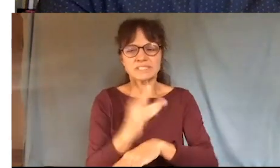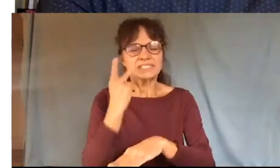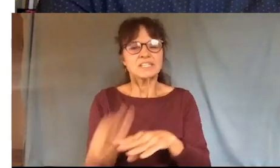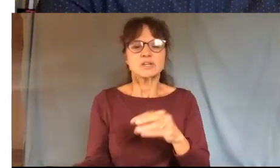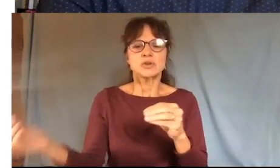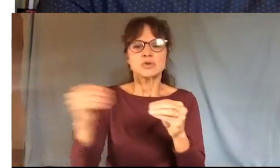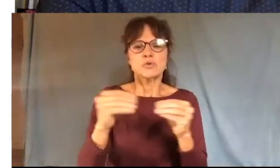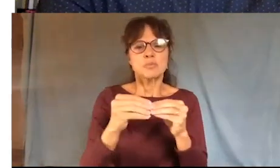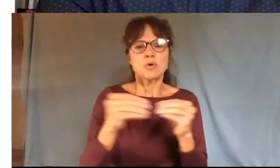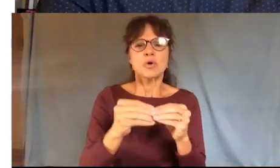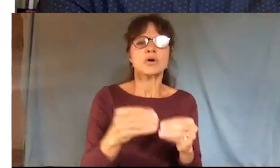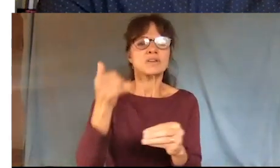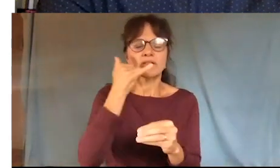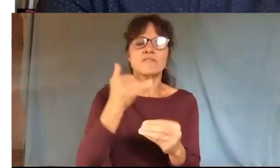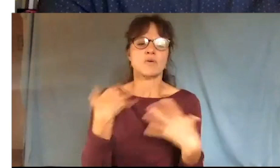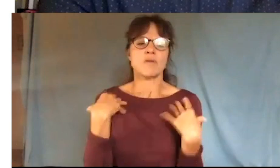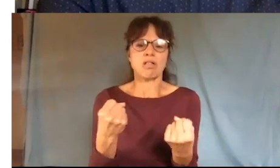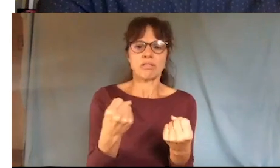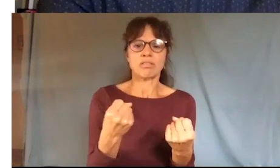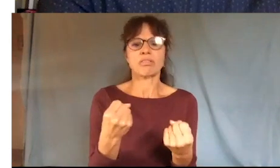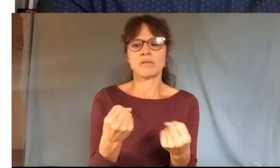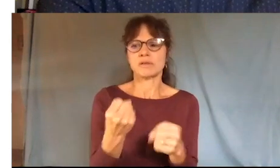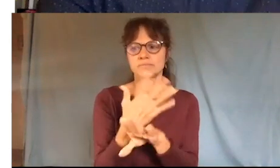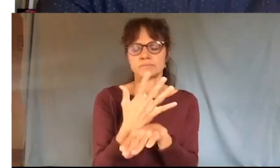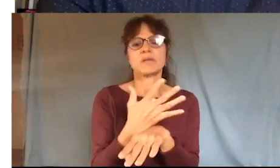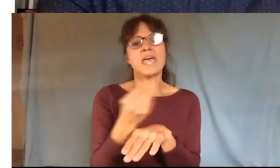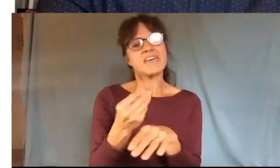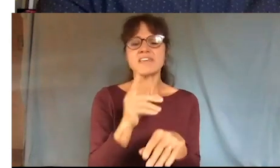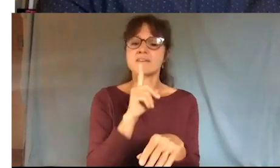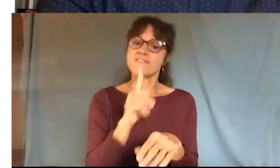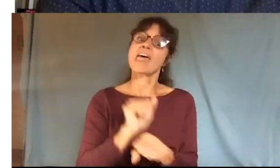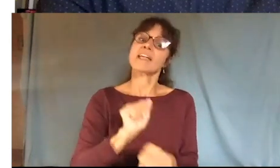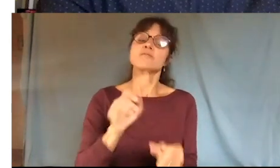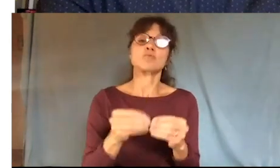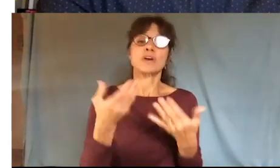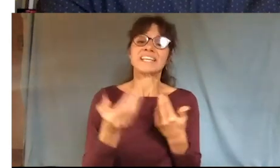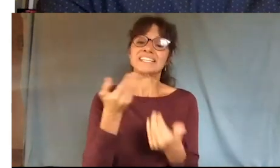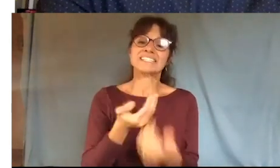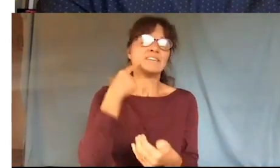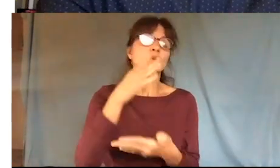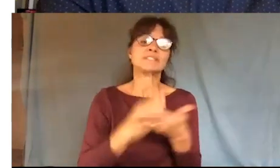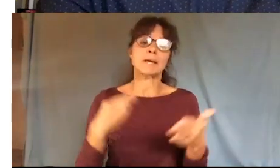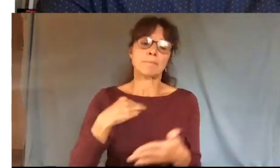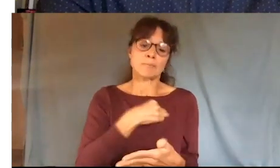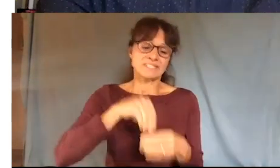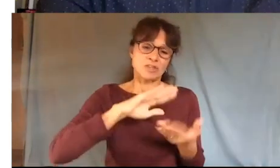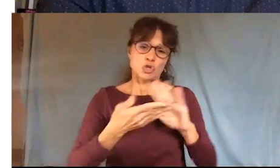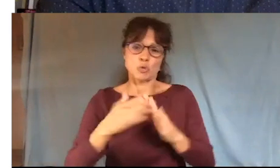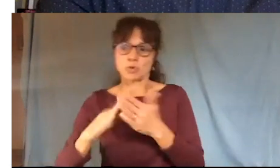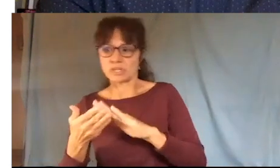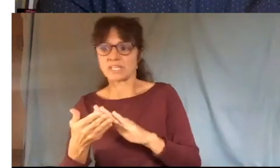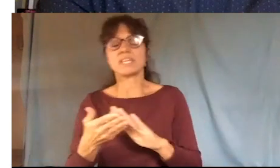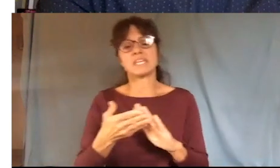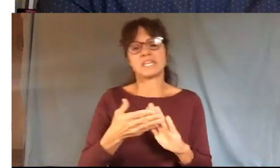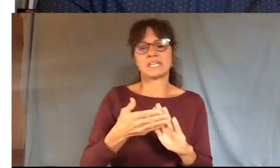in telehealth and more people who are interested in telehealth. And the fact that it's been much easier for some members of our community to